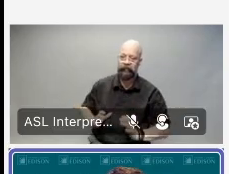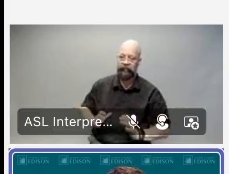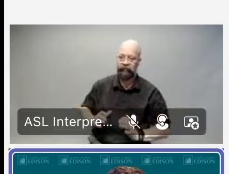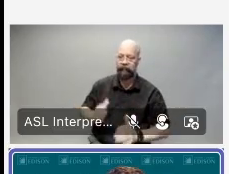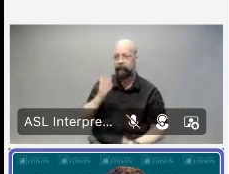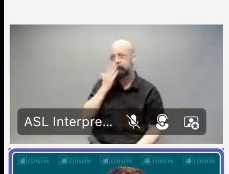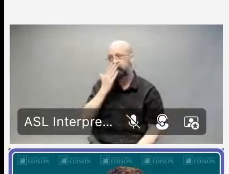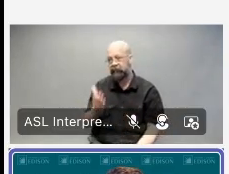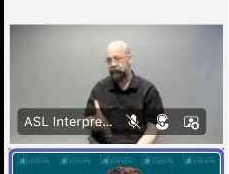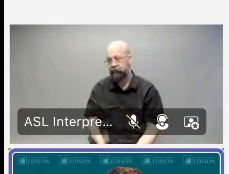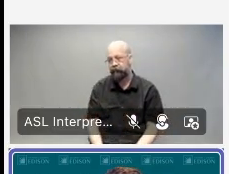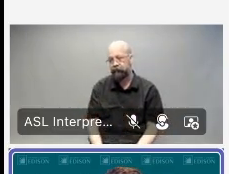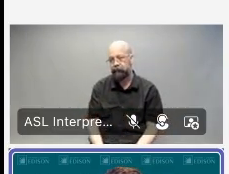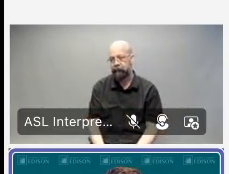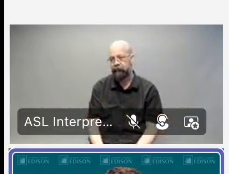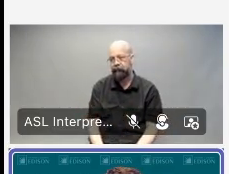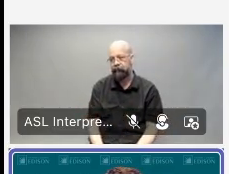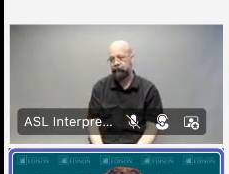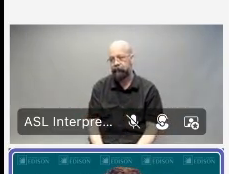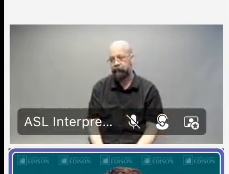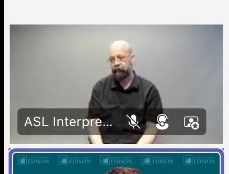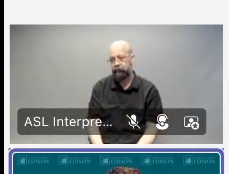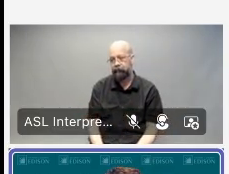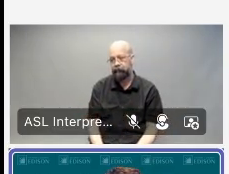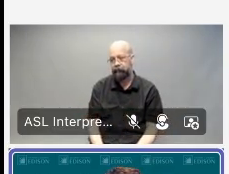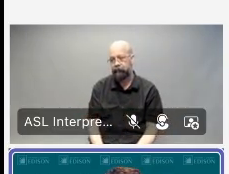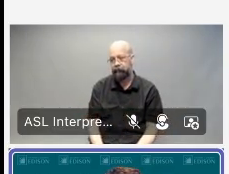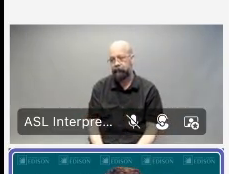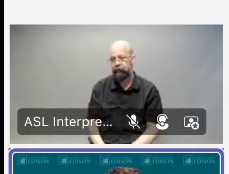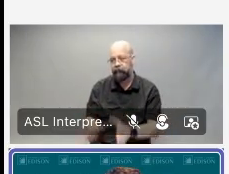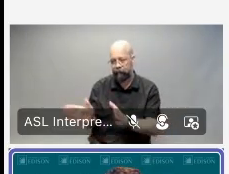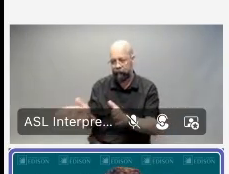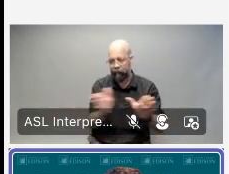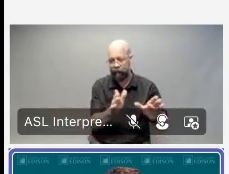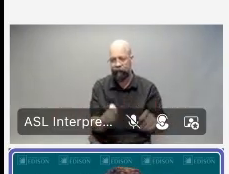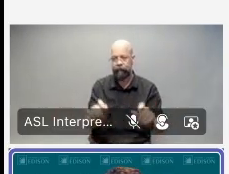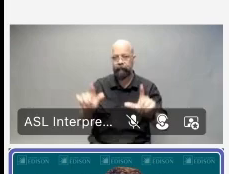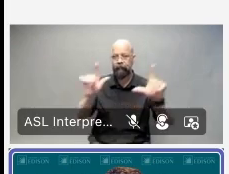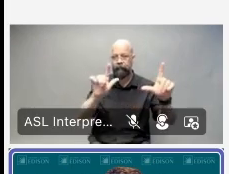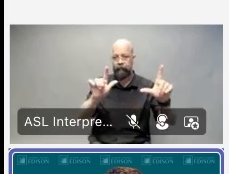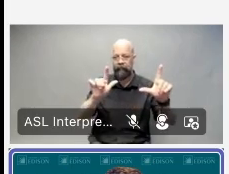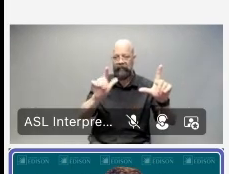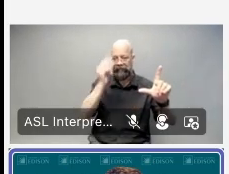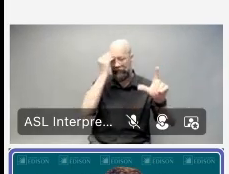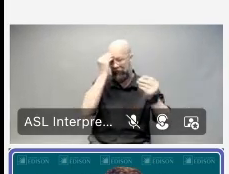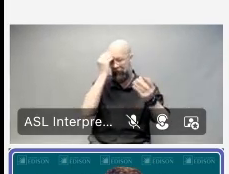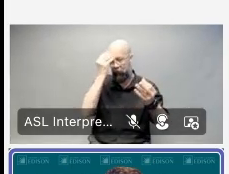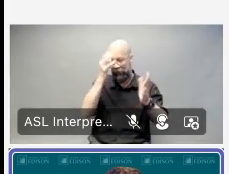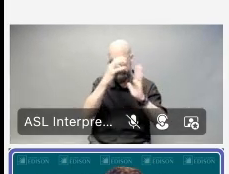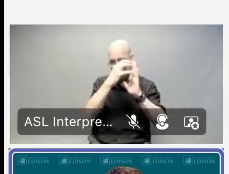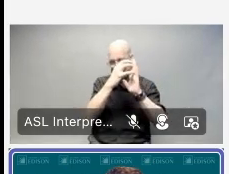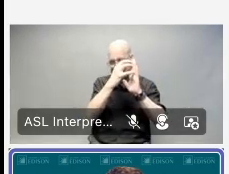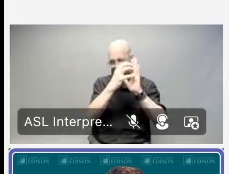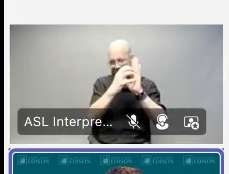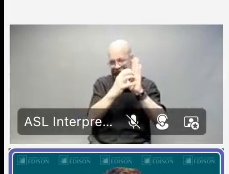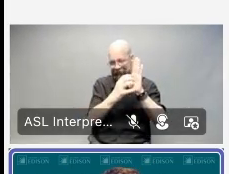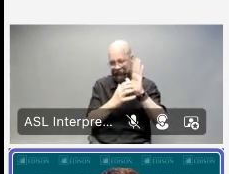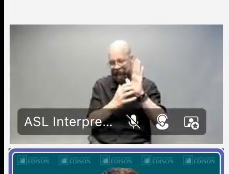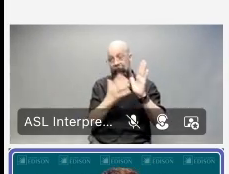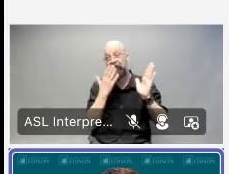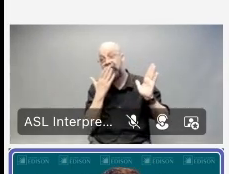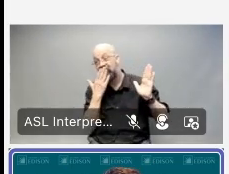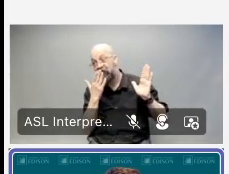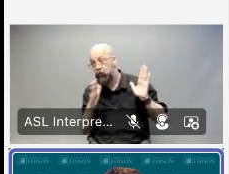question. All right, we will move to the next slide, which is helpful information and resources. Thank you for the